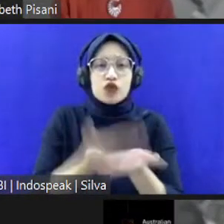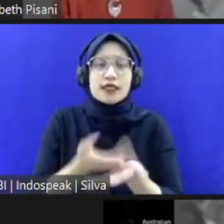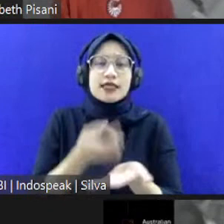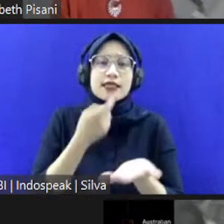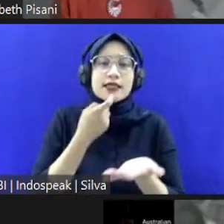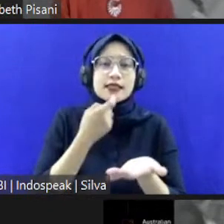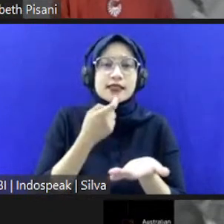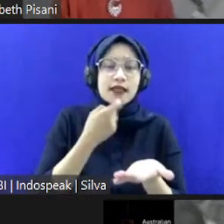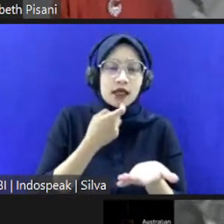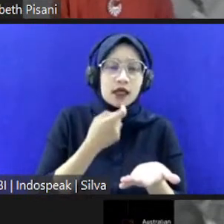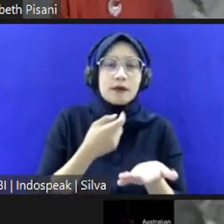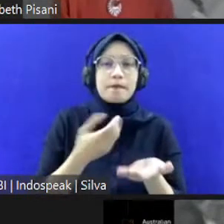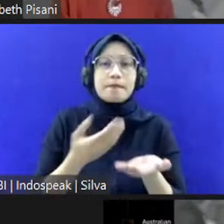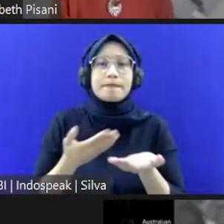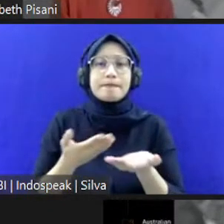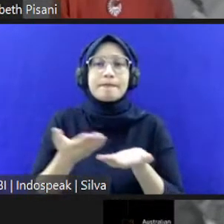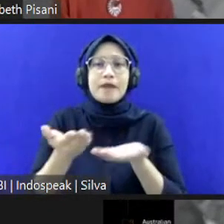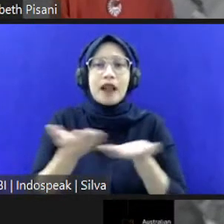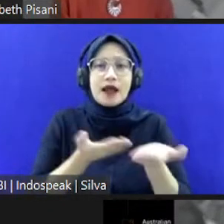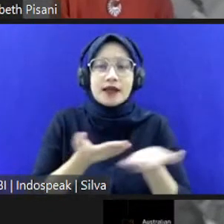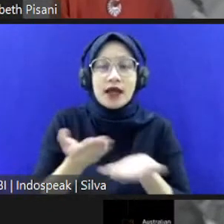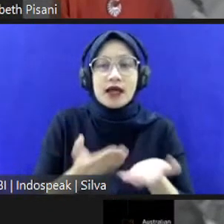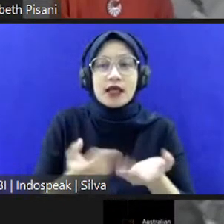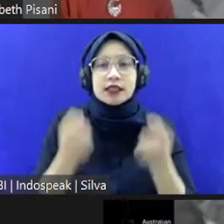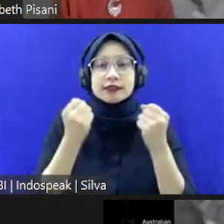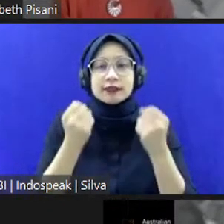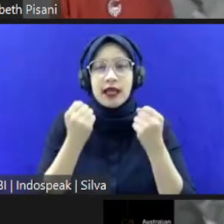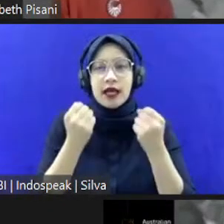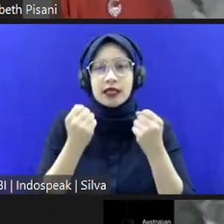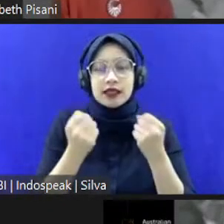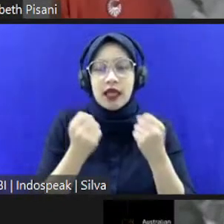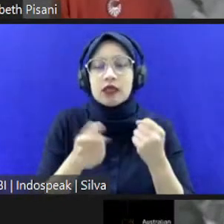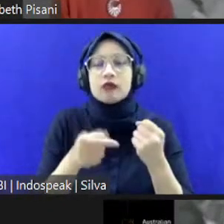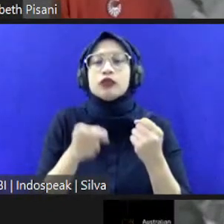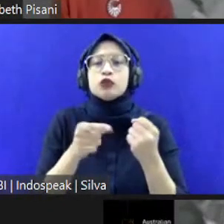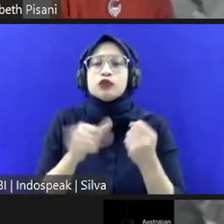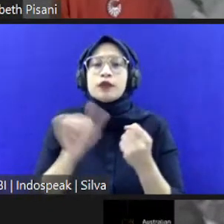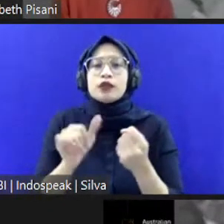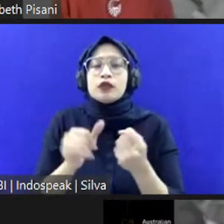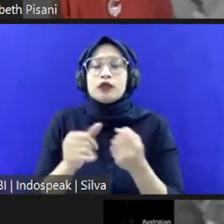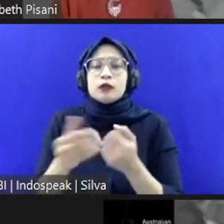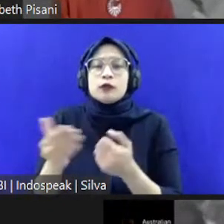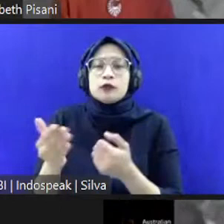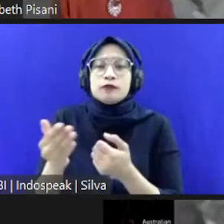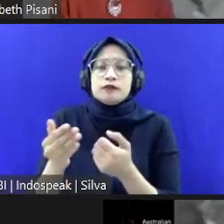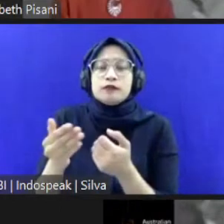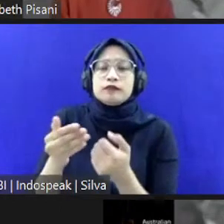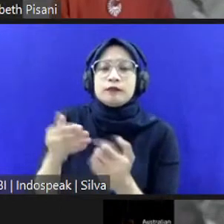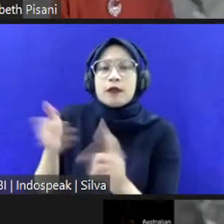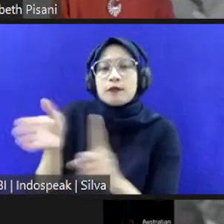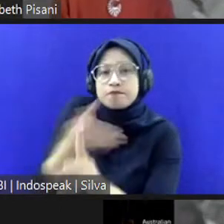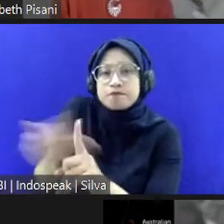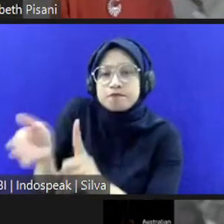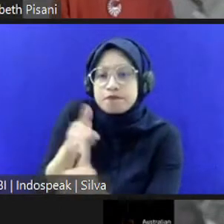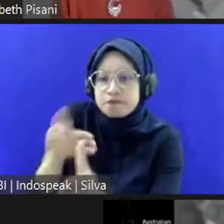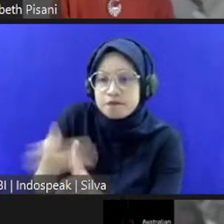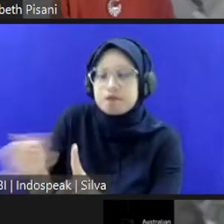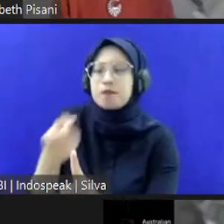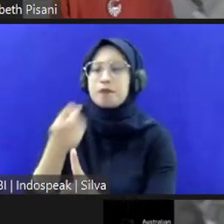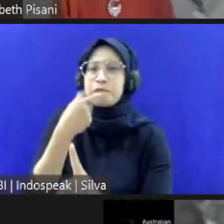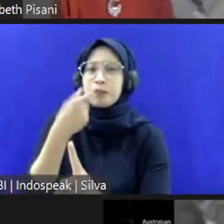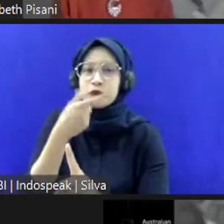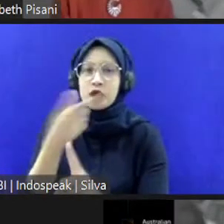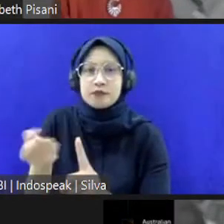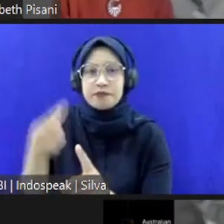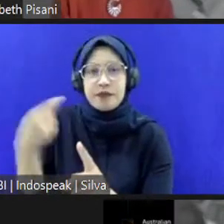providers pushing the clients to get more expensive medicines. I know it is common practice, but it is difficult